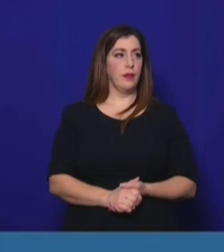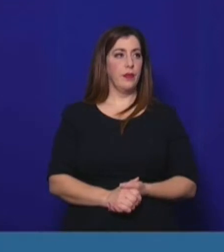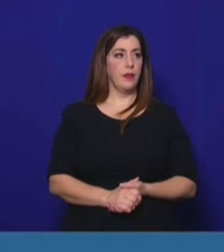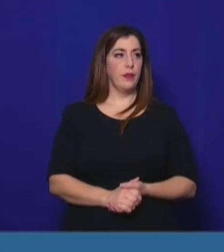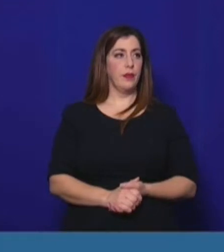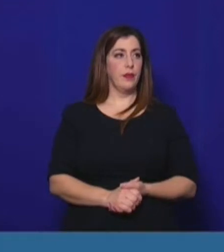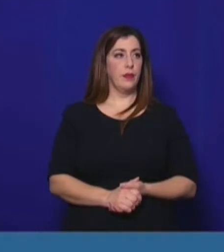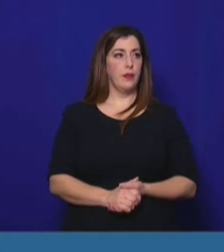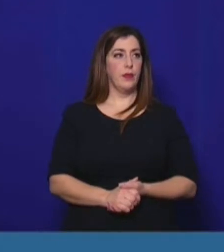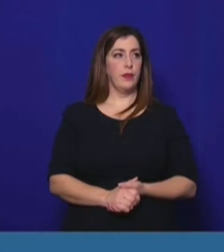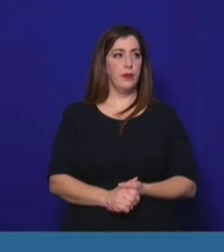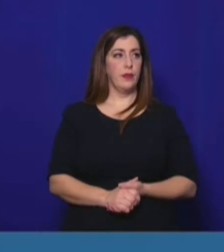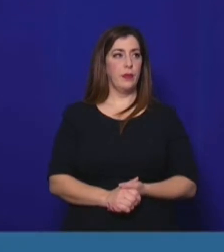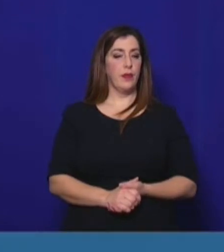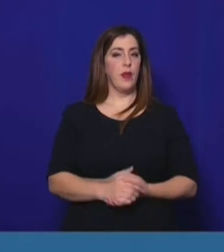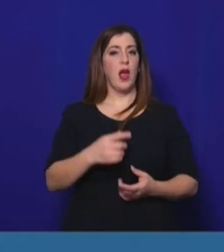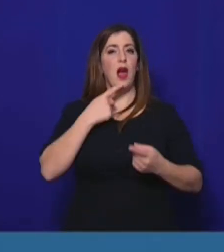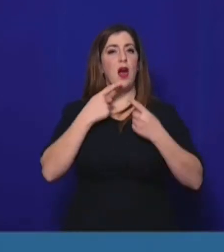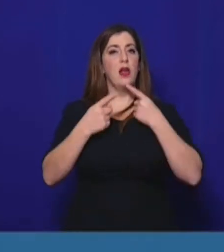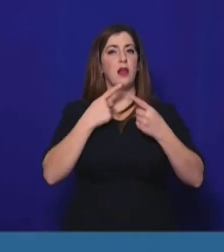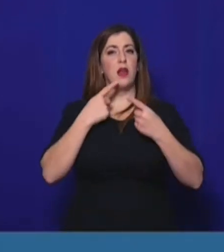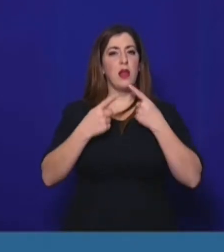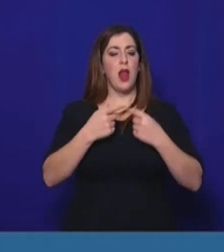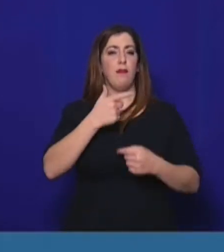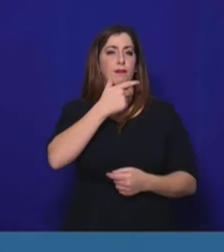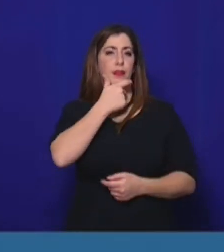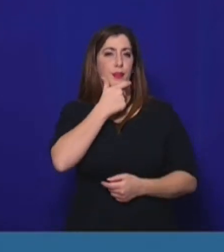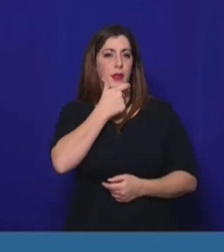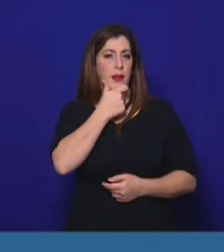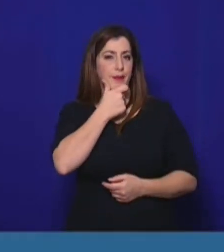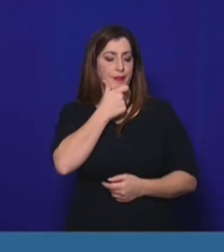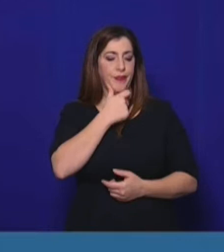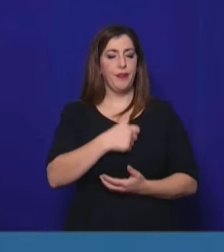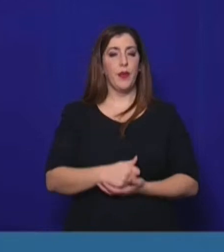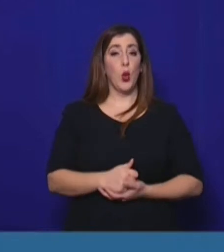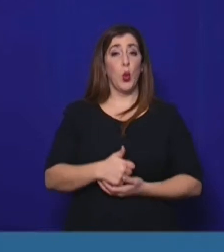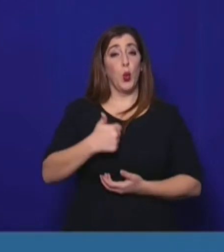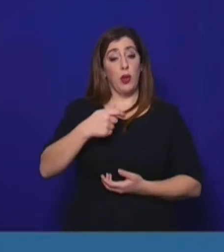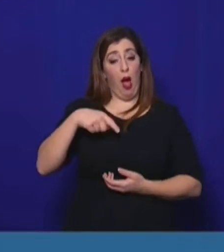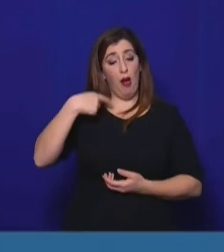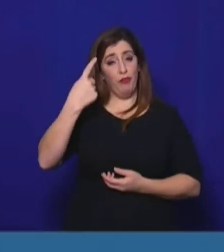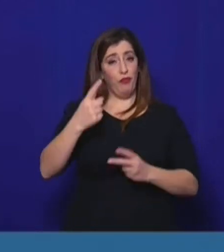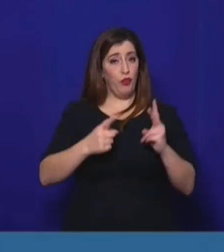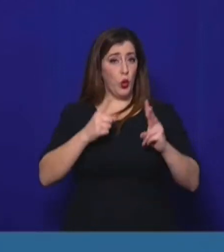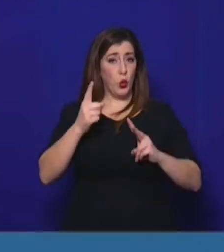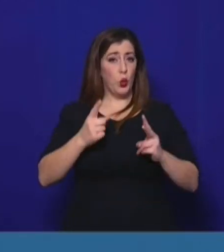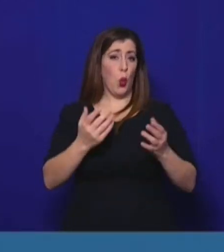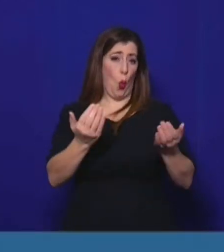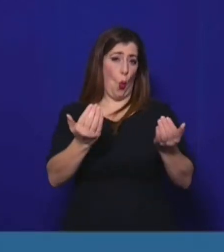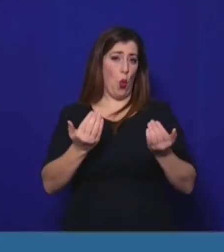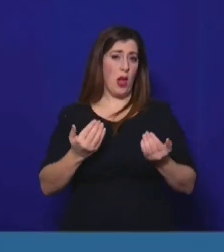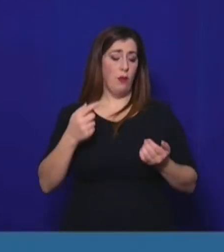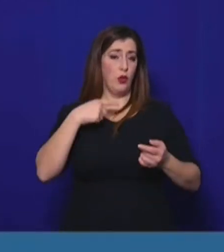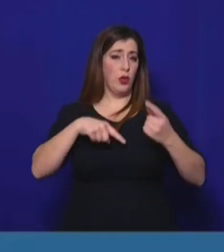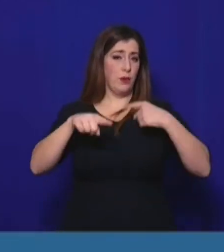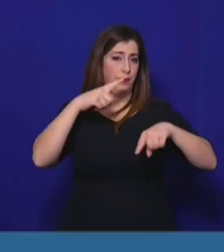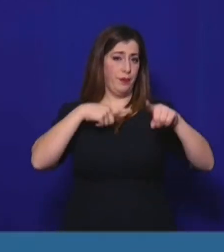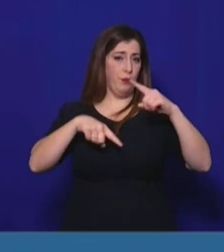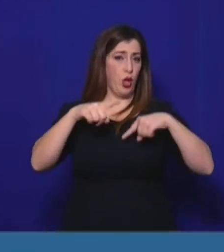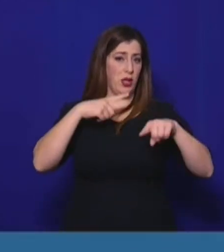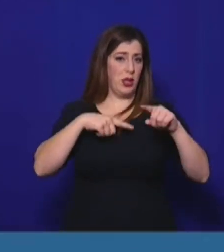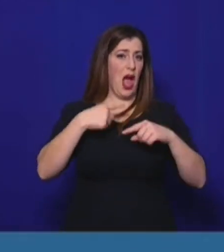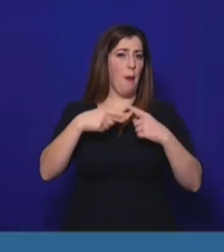A message in English. Good afternoon, everyone. Welcome to the medical bulletin. Yesterday,